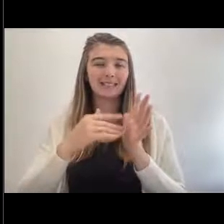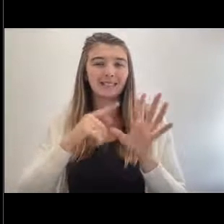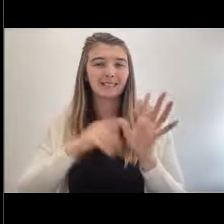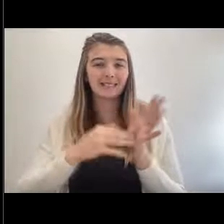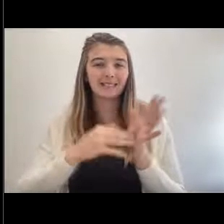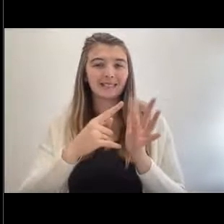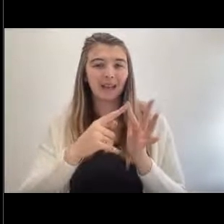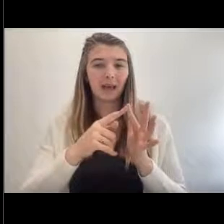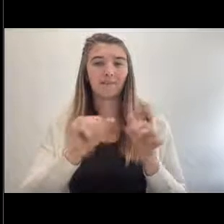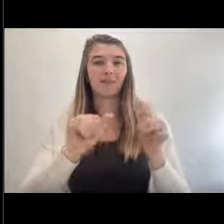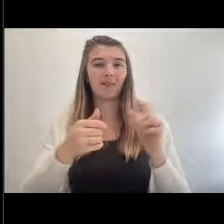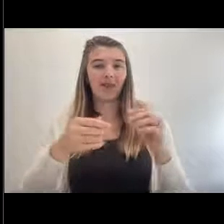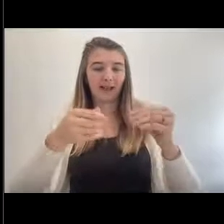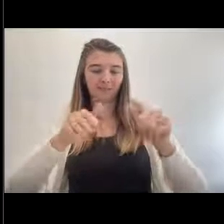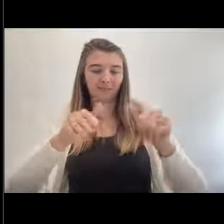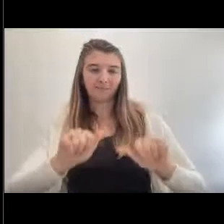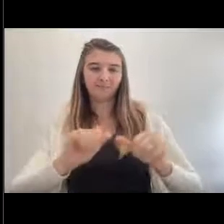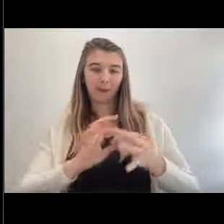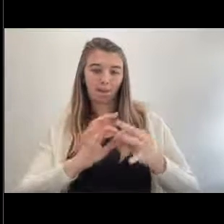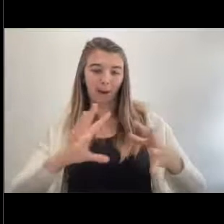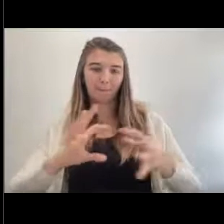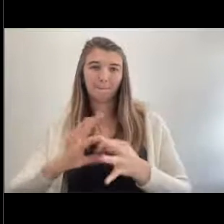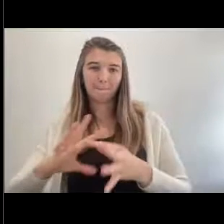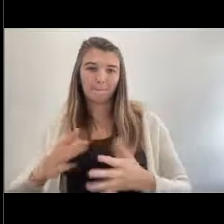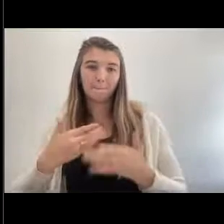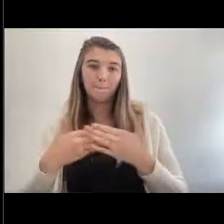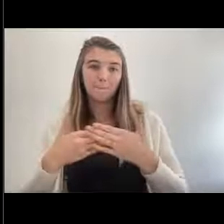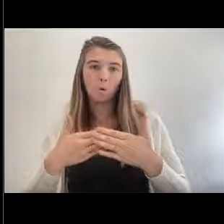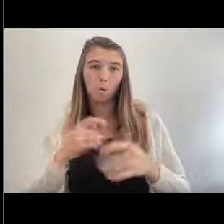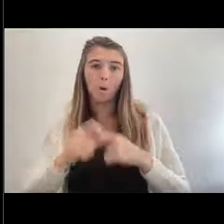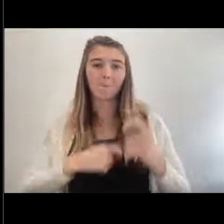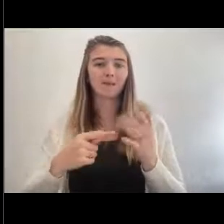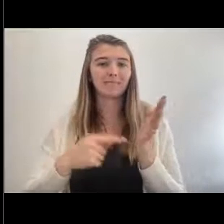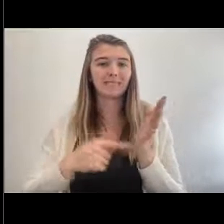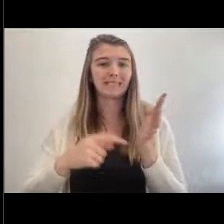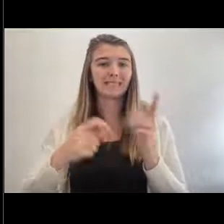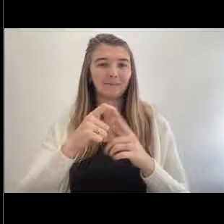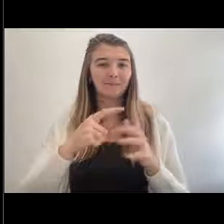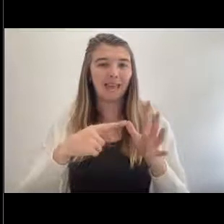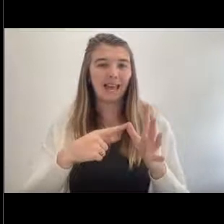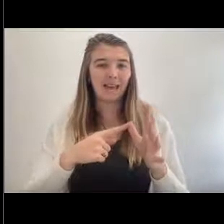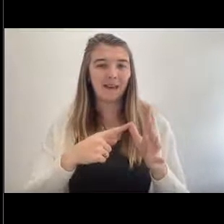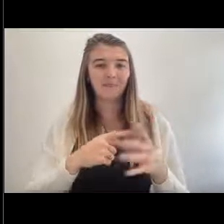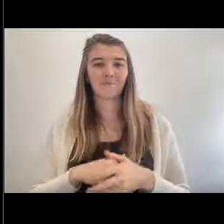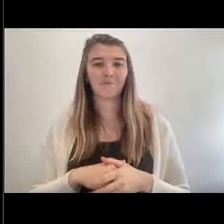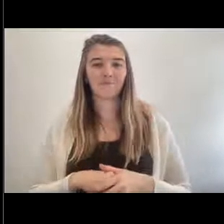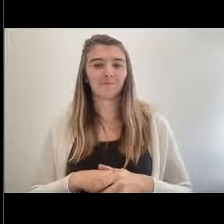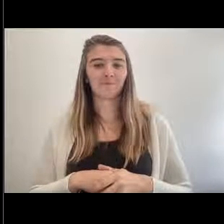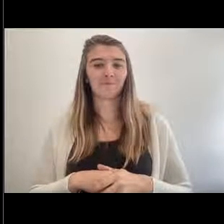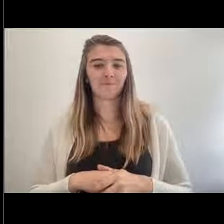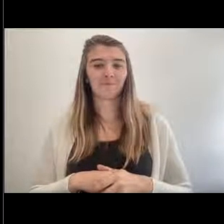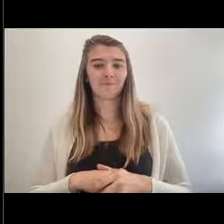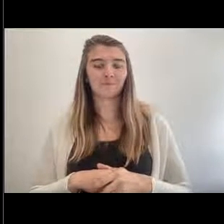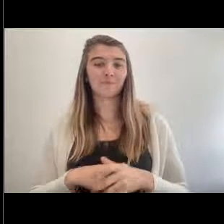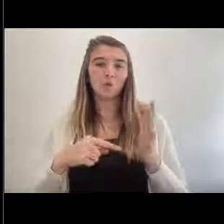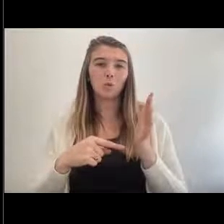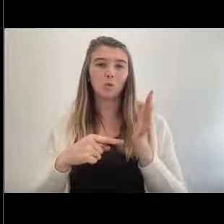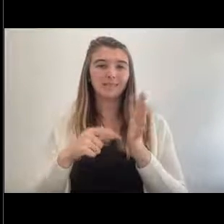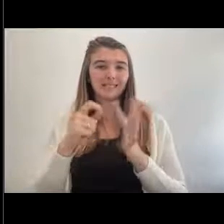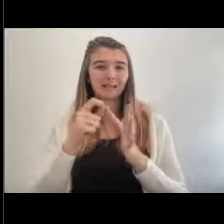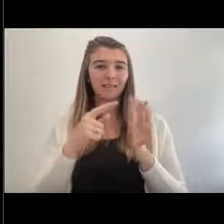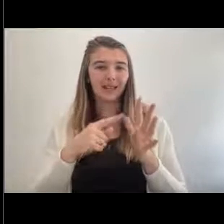and ethylene glycol, both of which, as you've just heard, are known to be quite readily degraded by a range of different